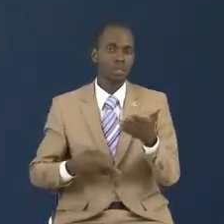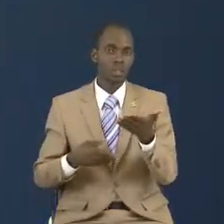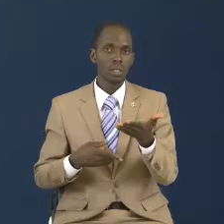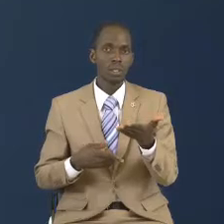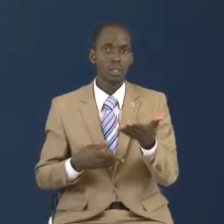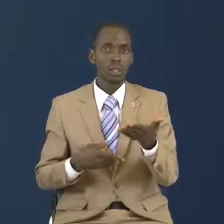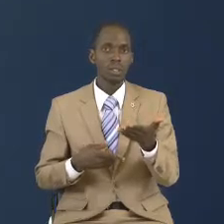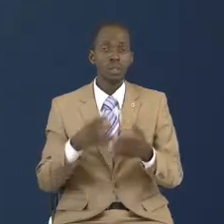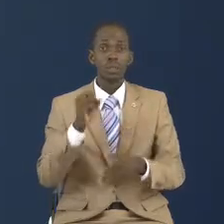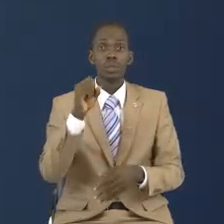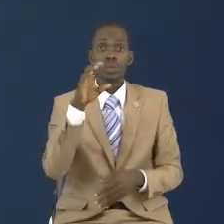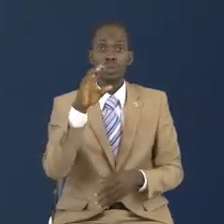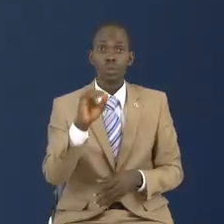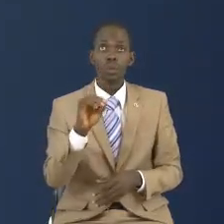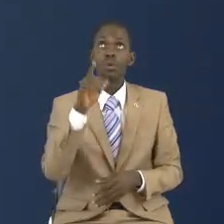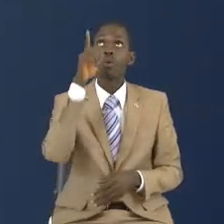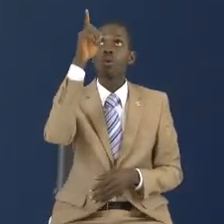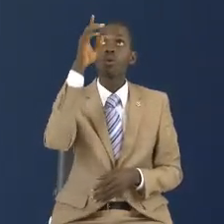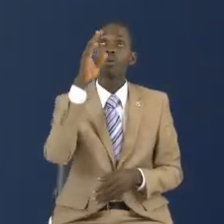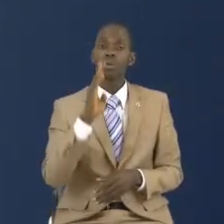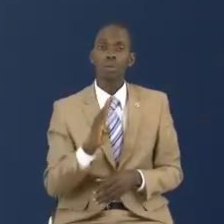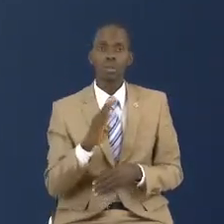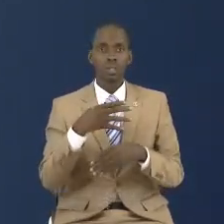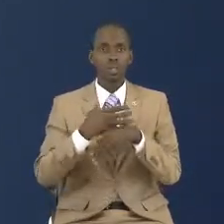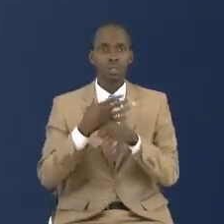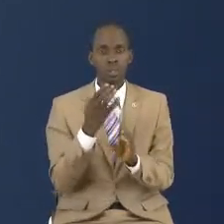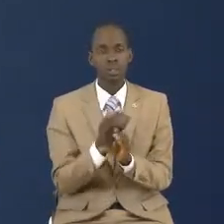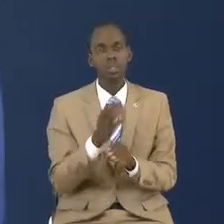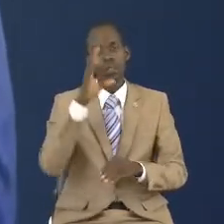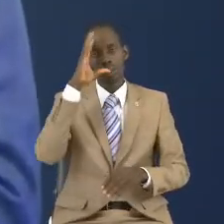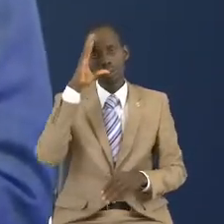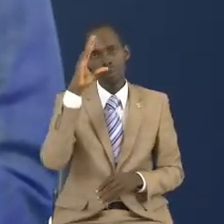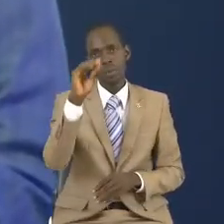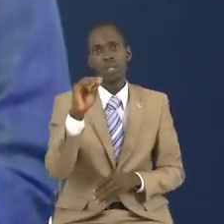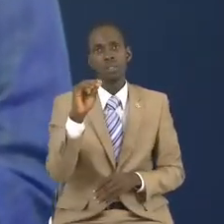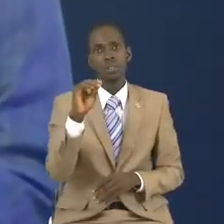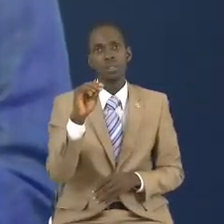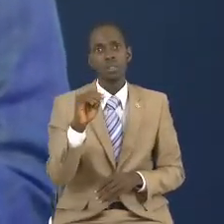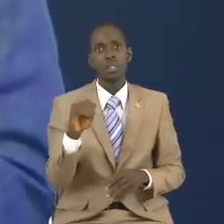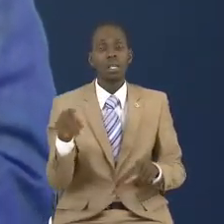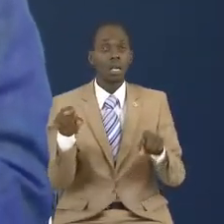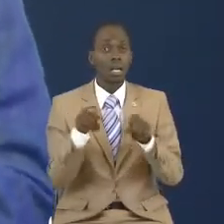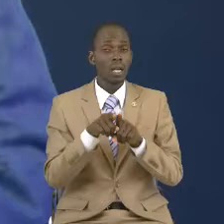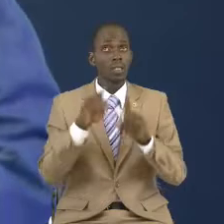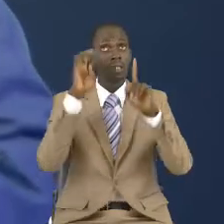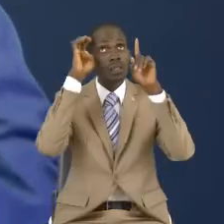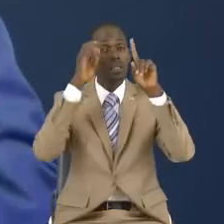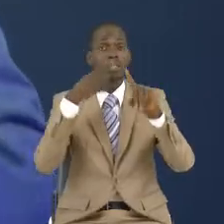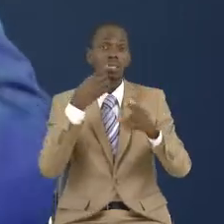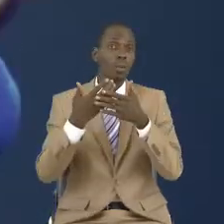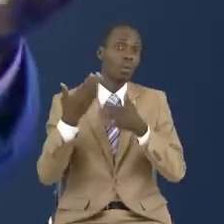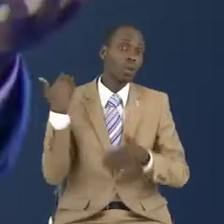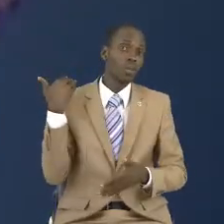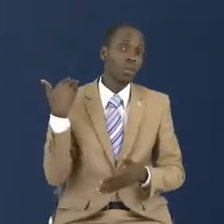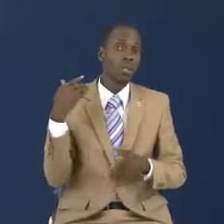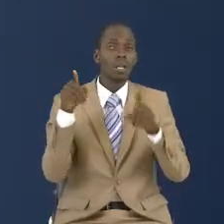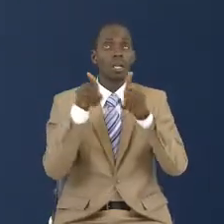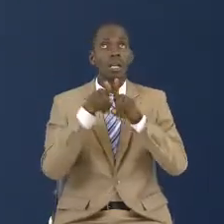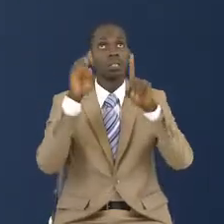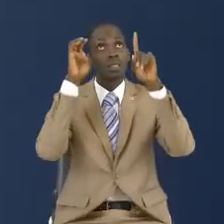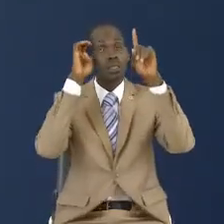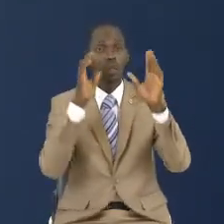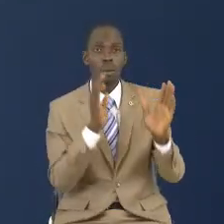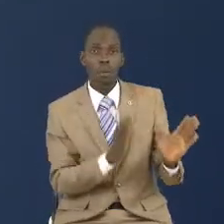god created man as he said as he planned so he